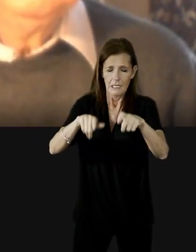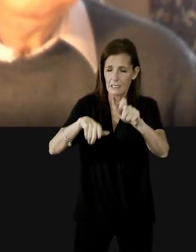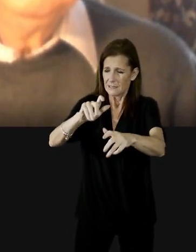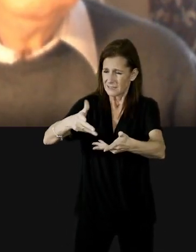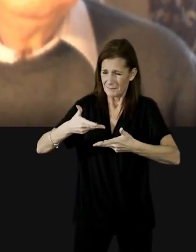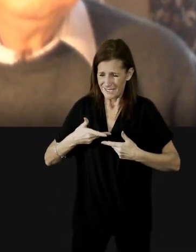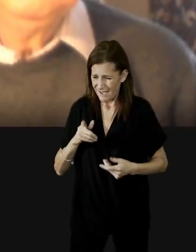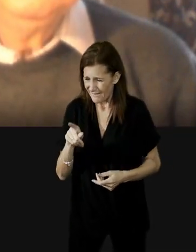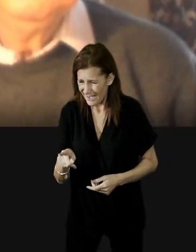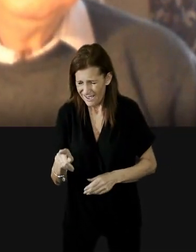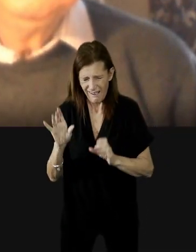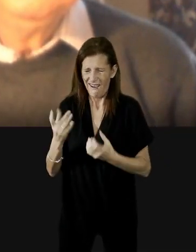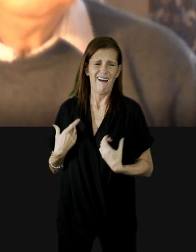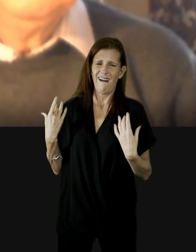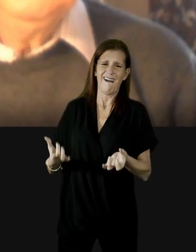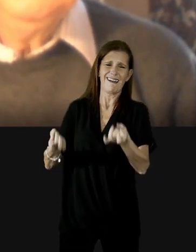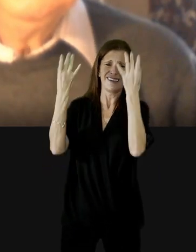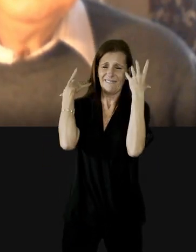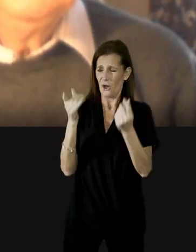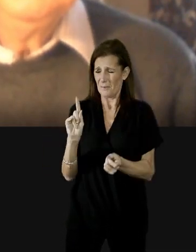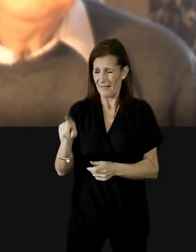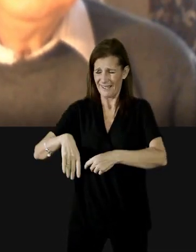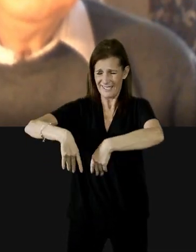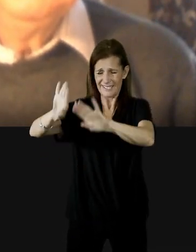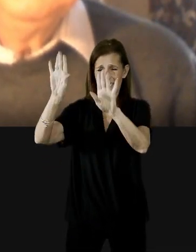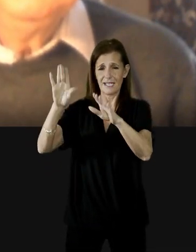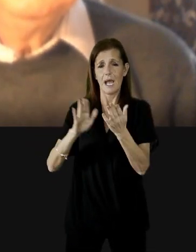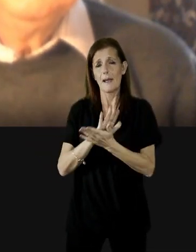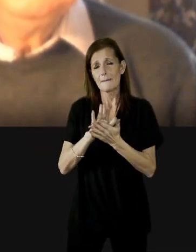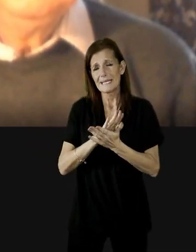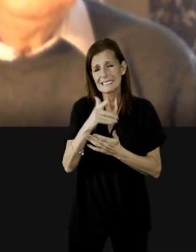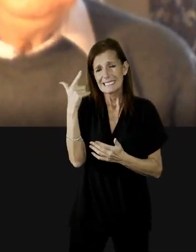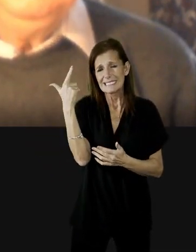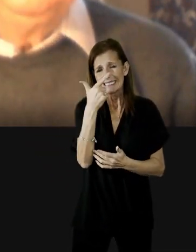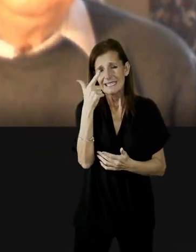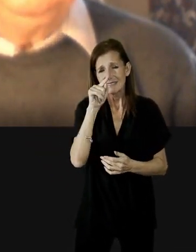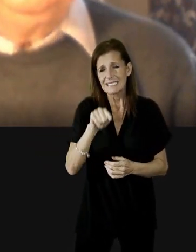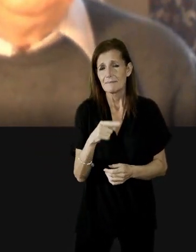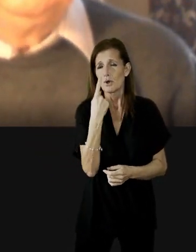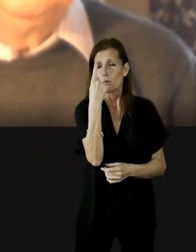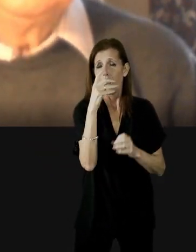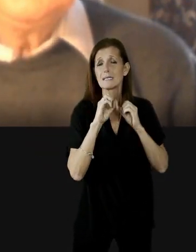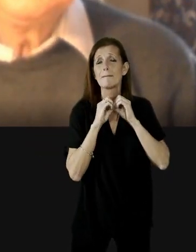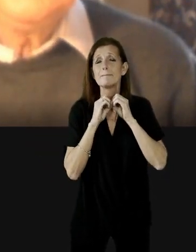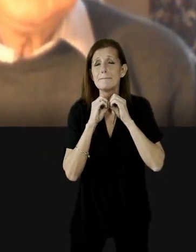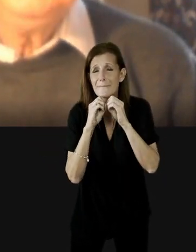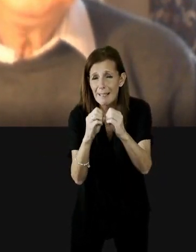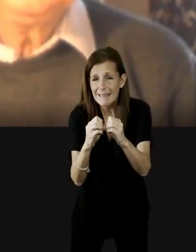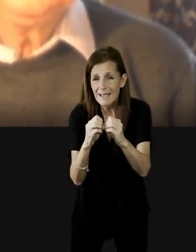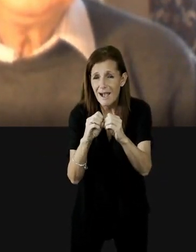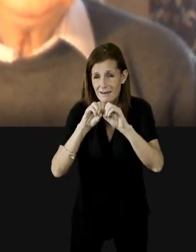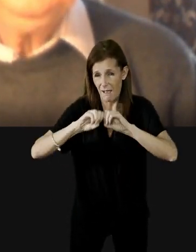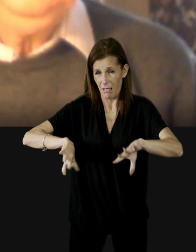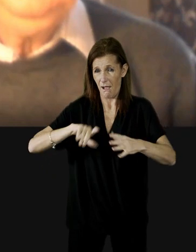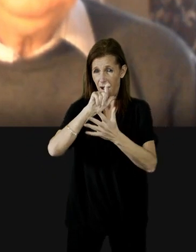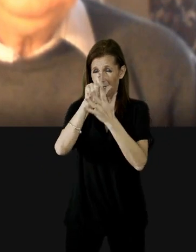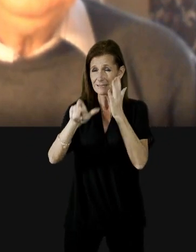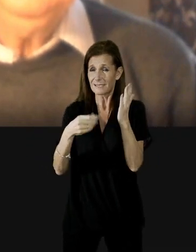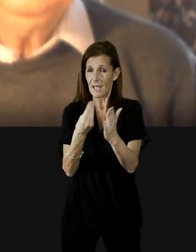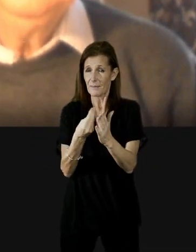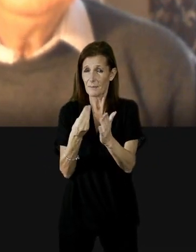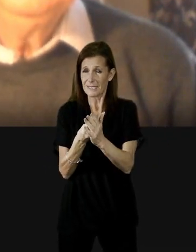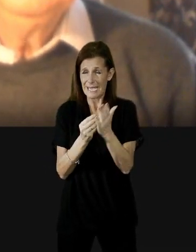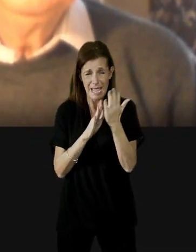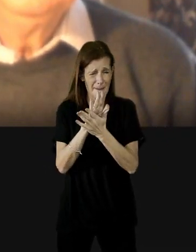customer service. That is a loss to UK PLC of about £17.1 billion. So there